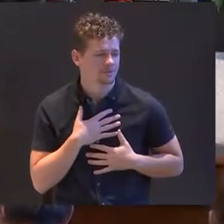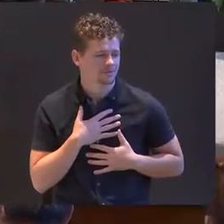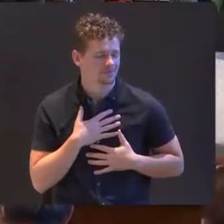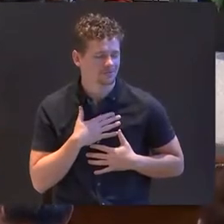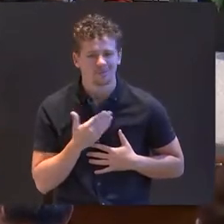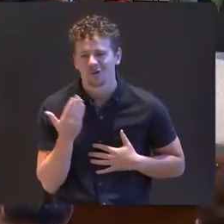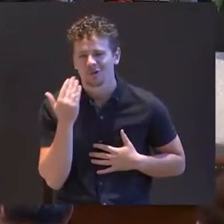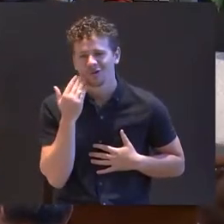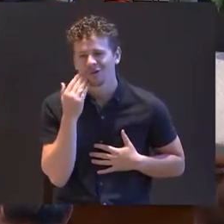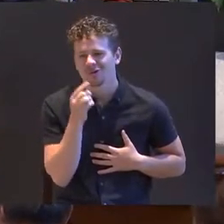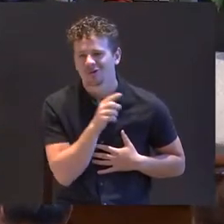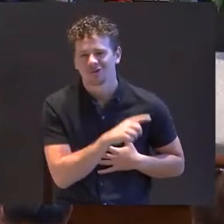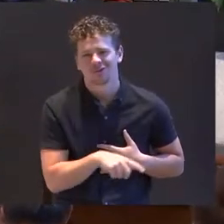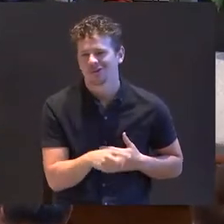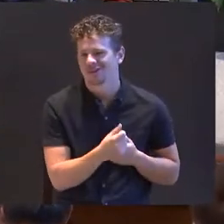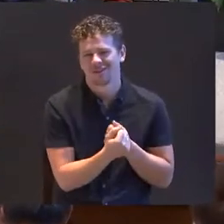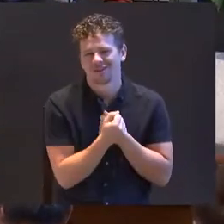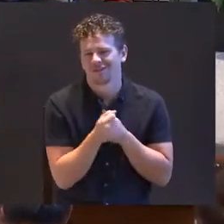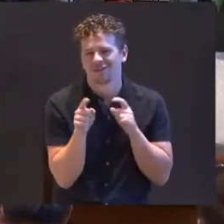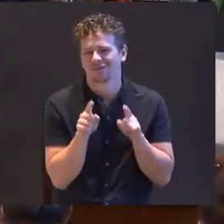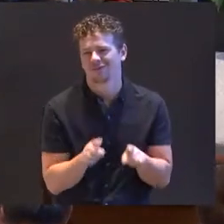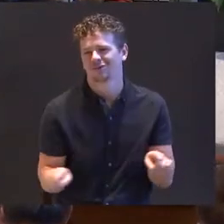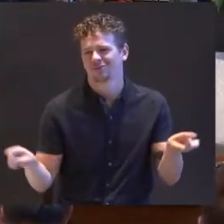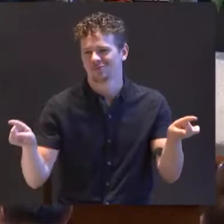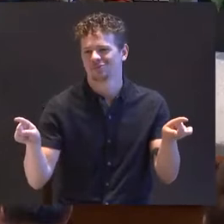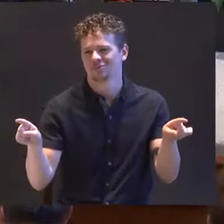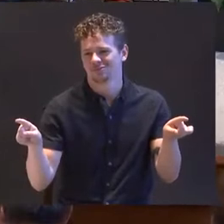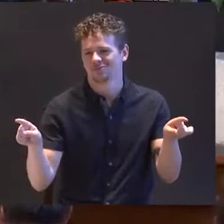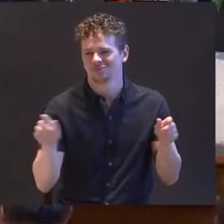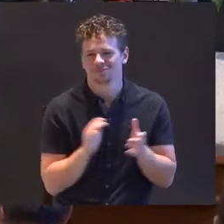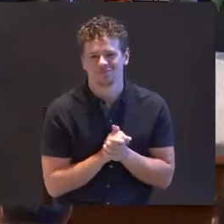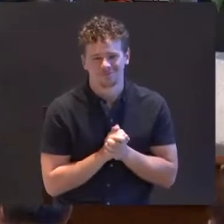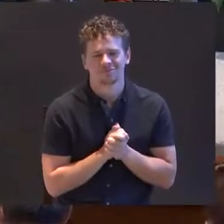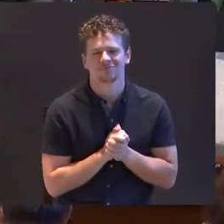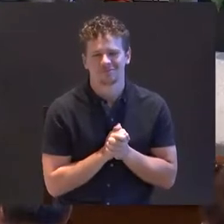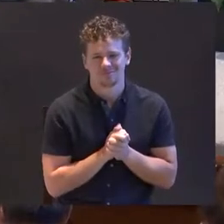sigh, and know they love you.